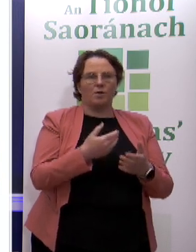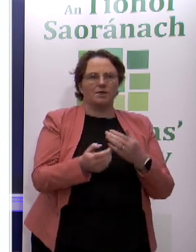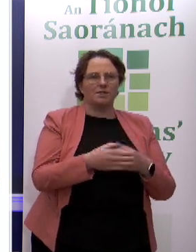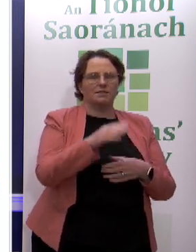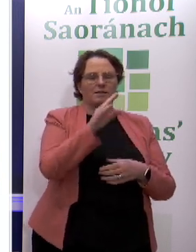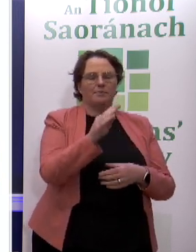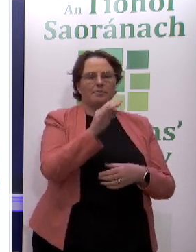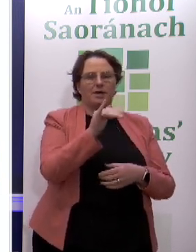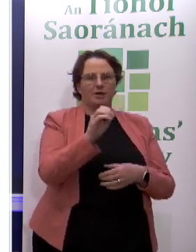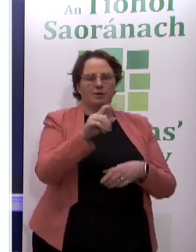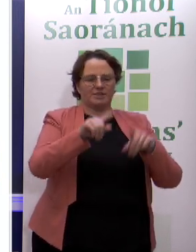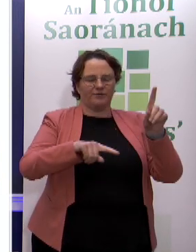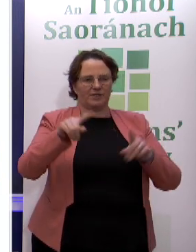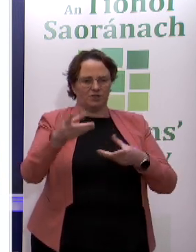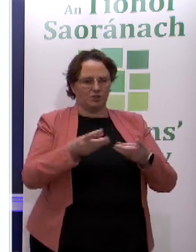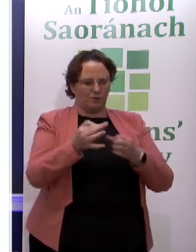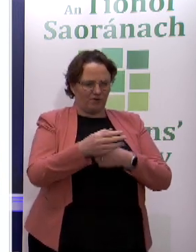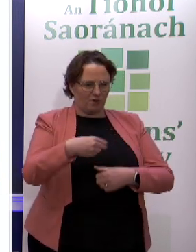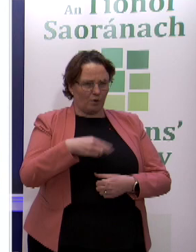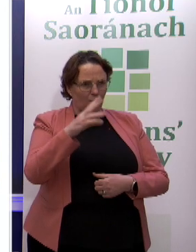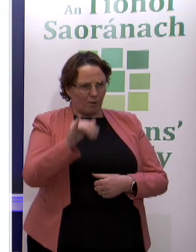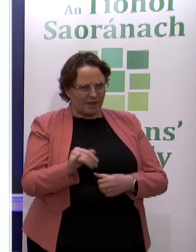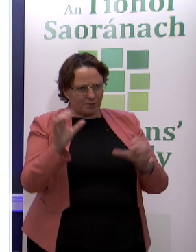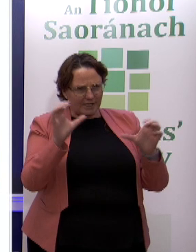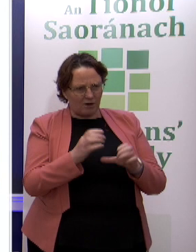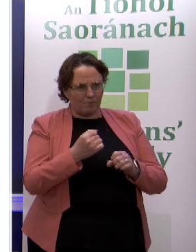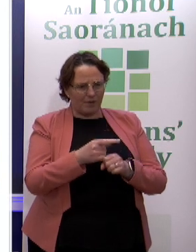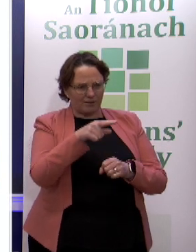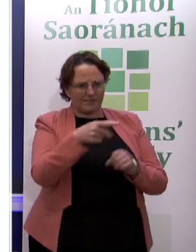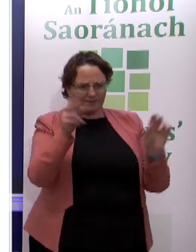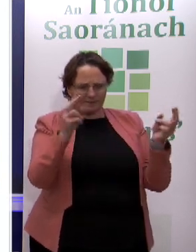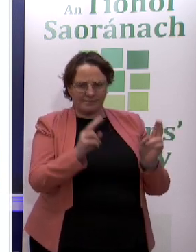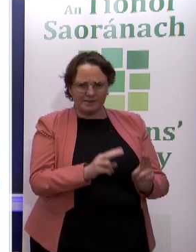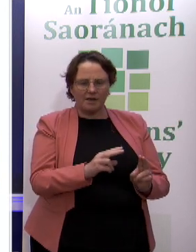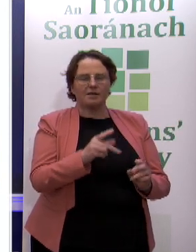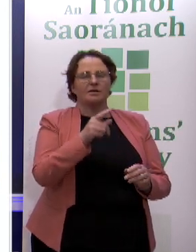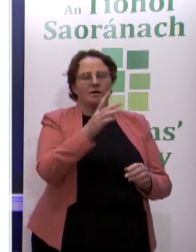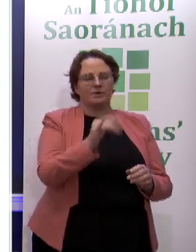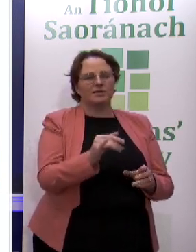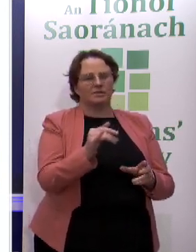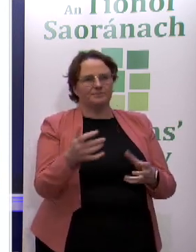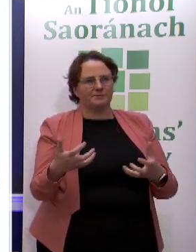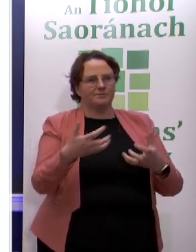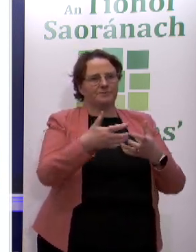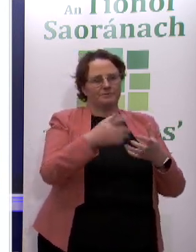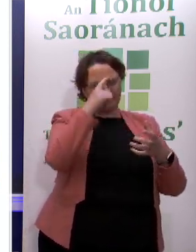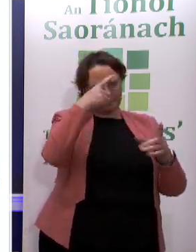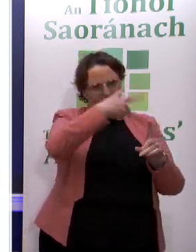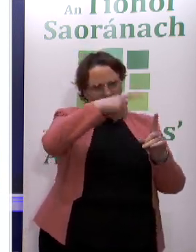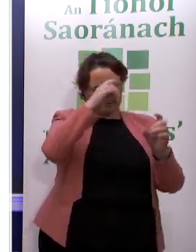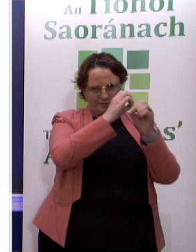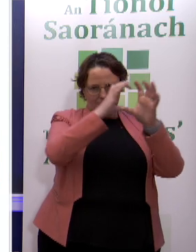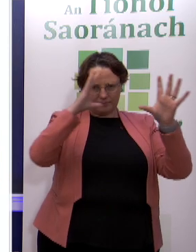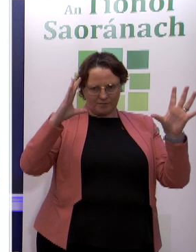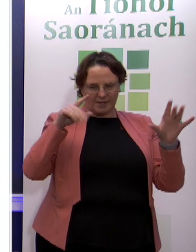us, for us, you know, why should we care about biodiversity loss? I just wanted to put that in context. And this diagram shows the history